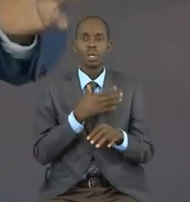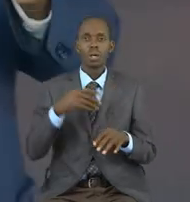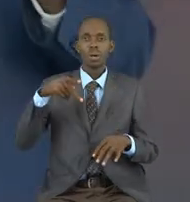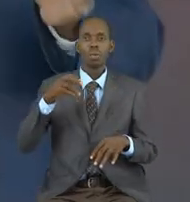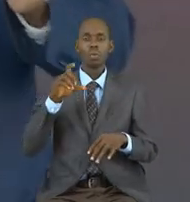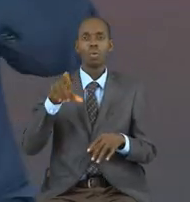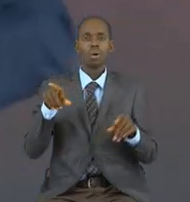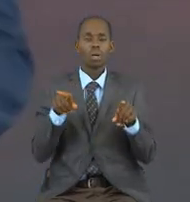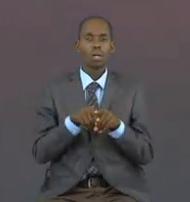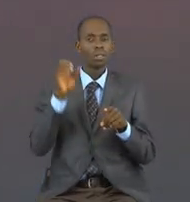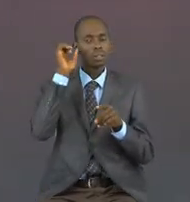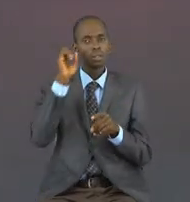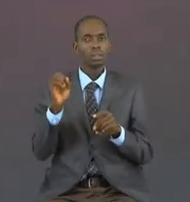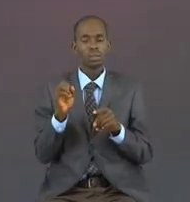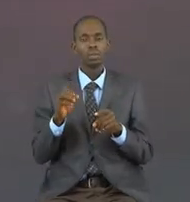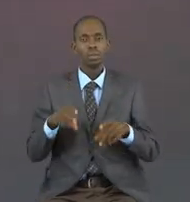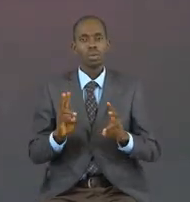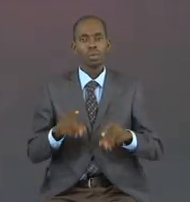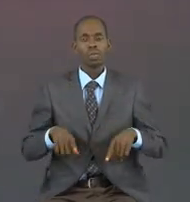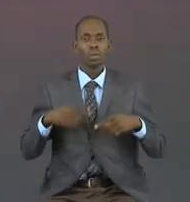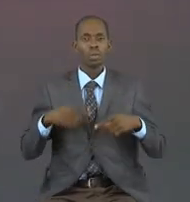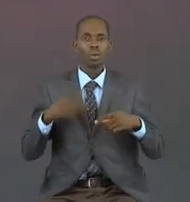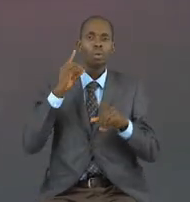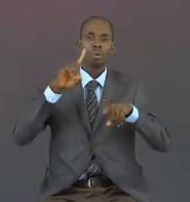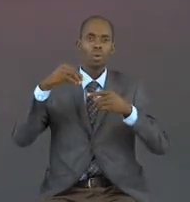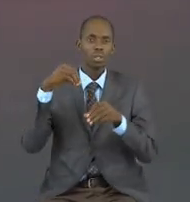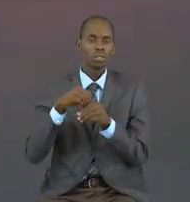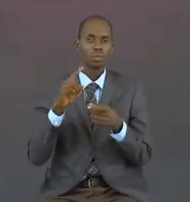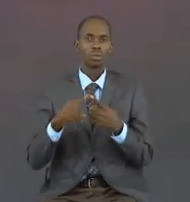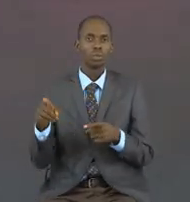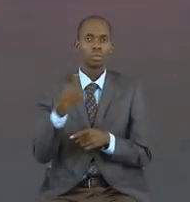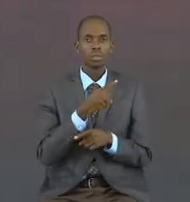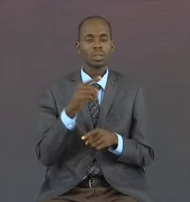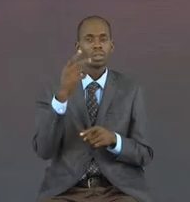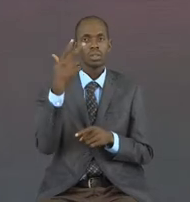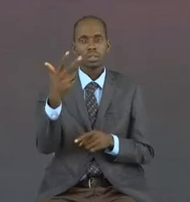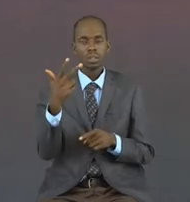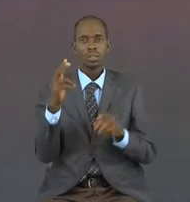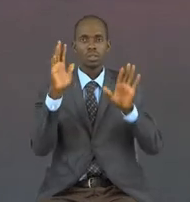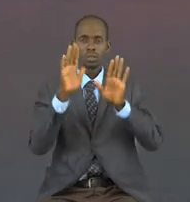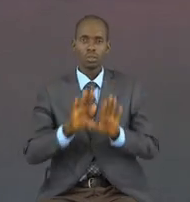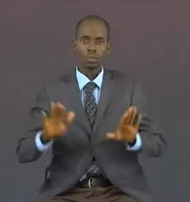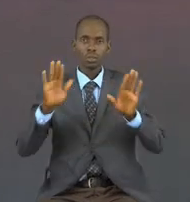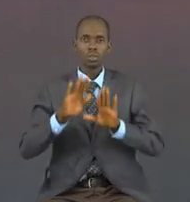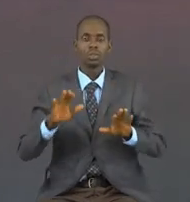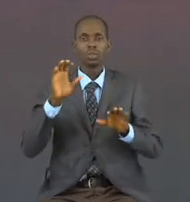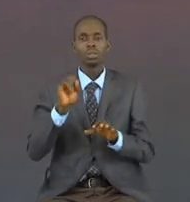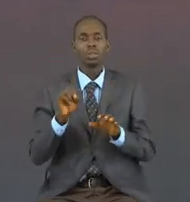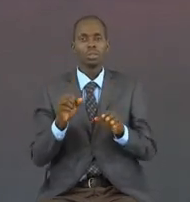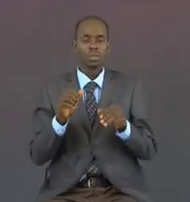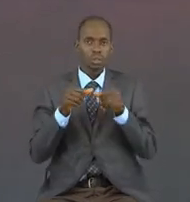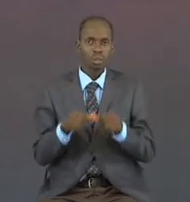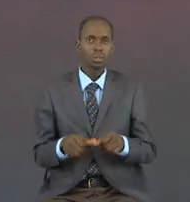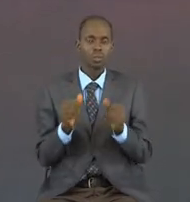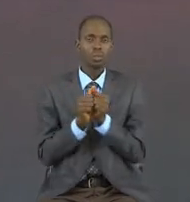went in unto them, and 3 Sabbath days reasoned with them